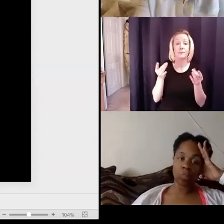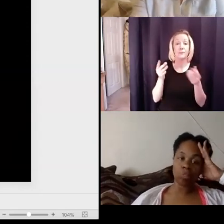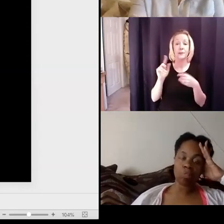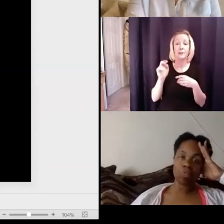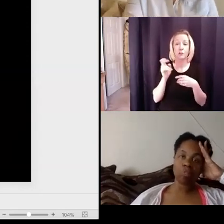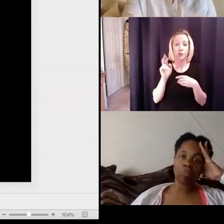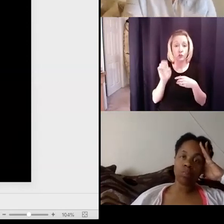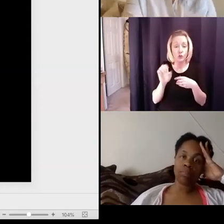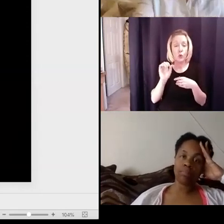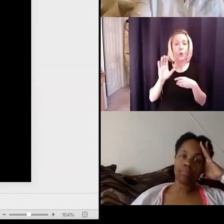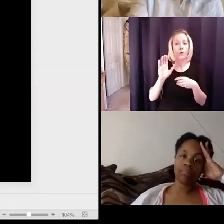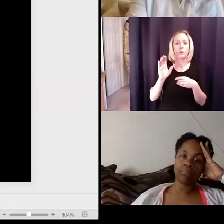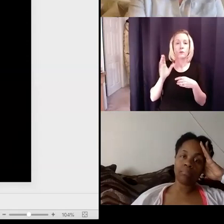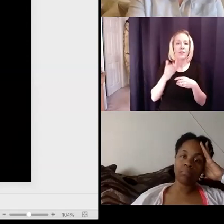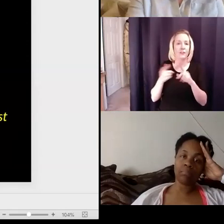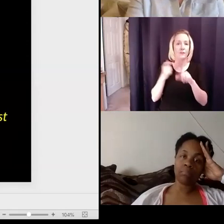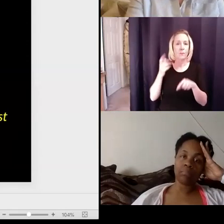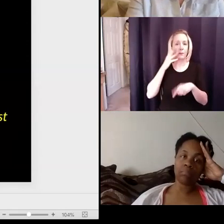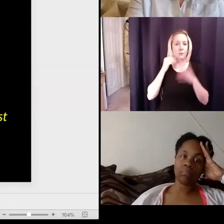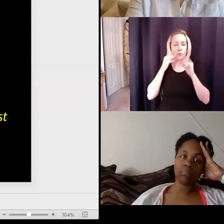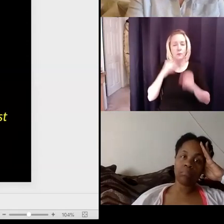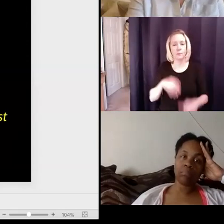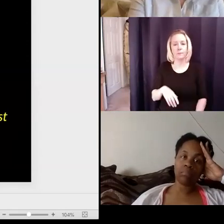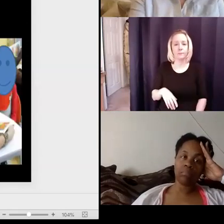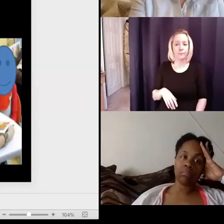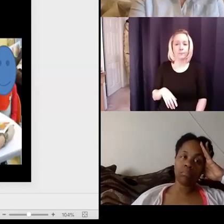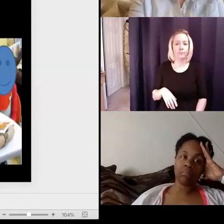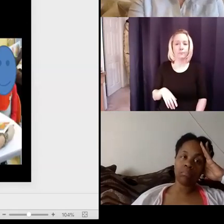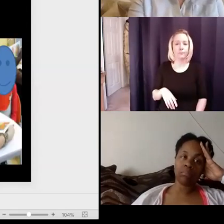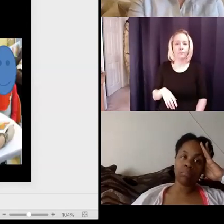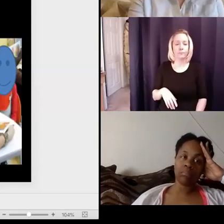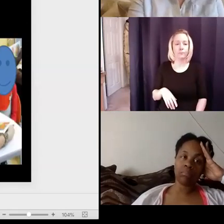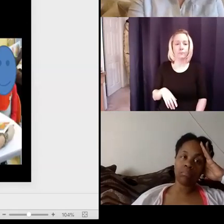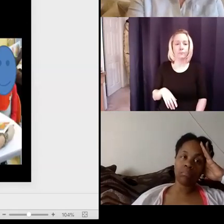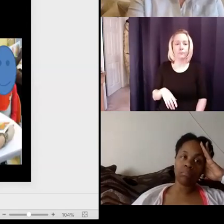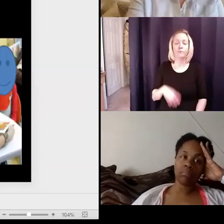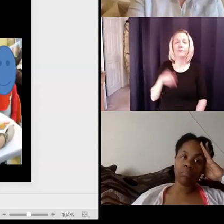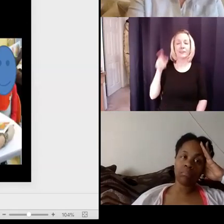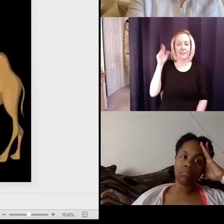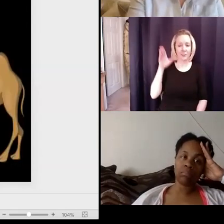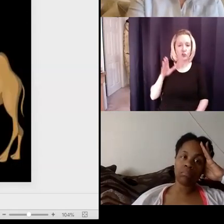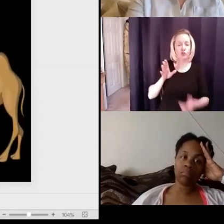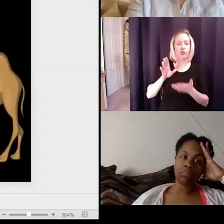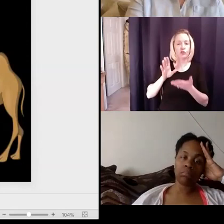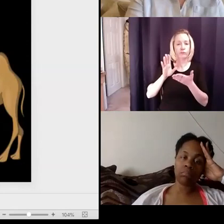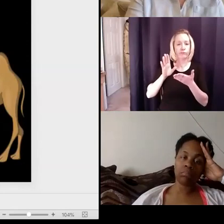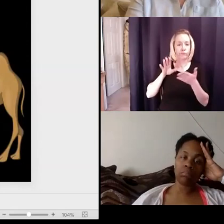that theme to the book would be a nice idea. So she documented, you know, as they went